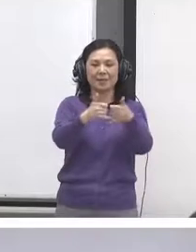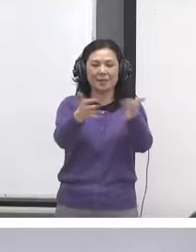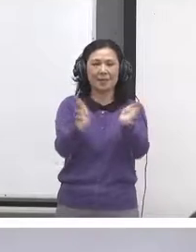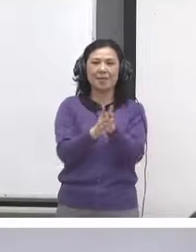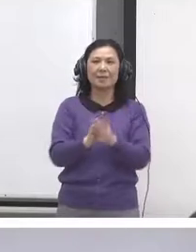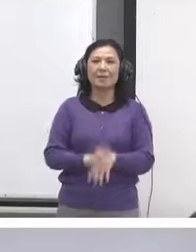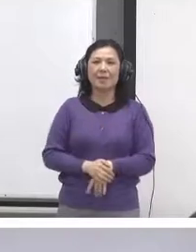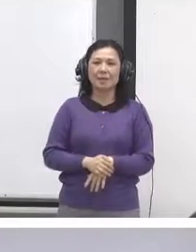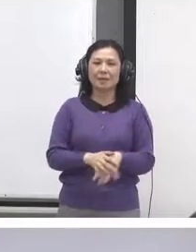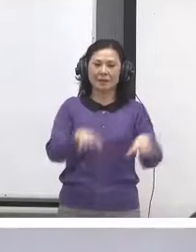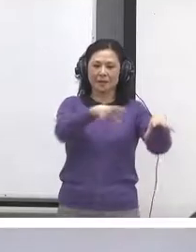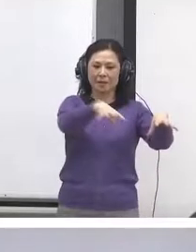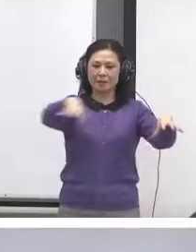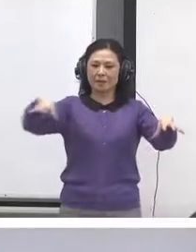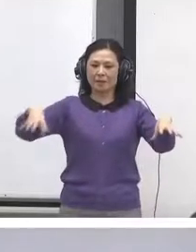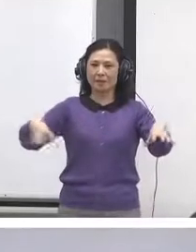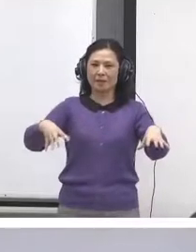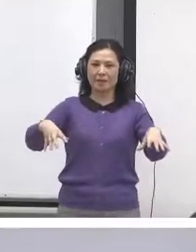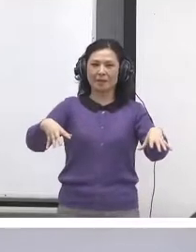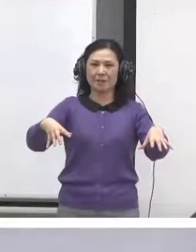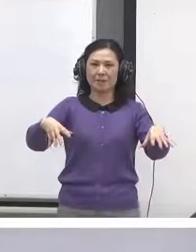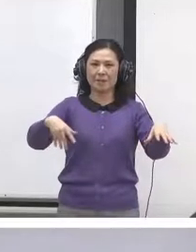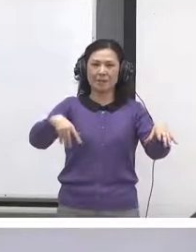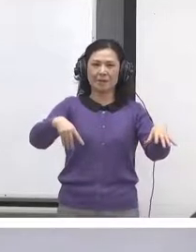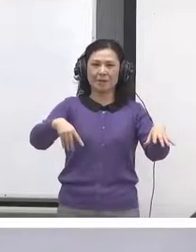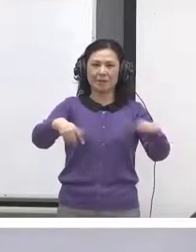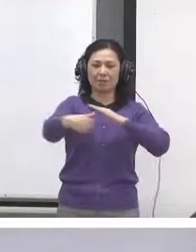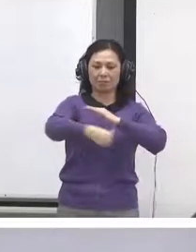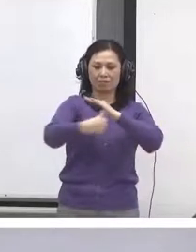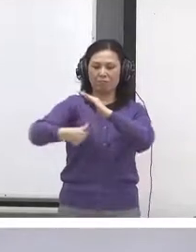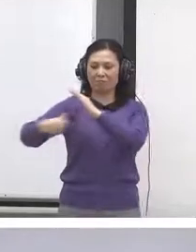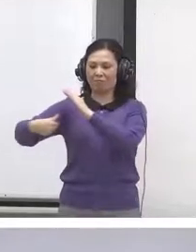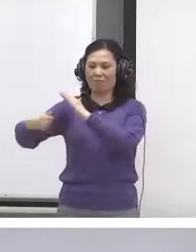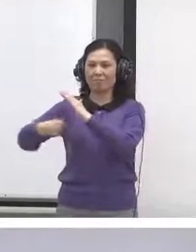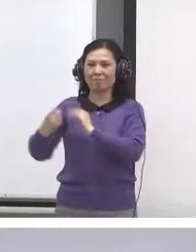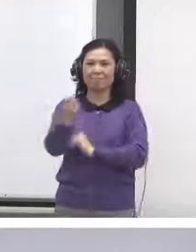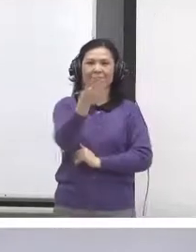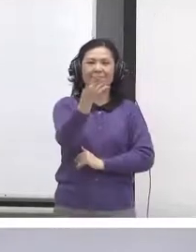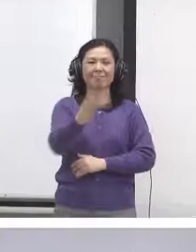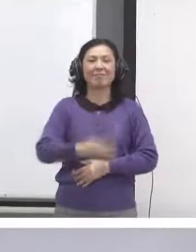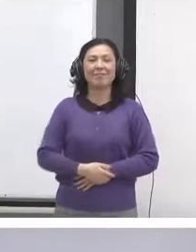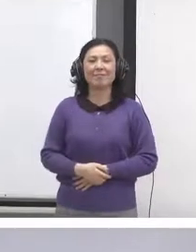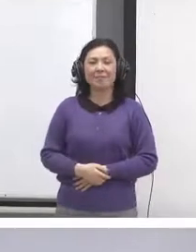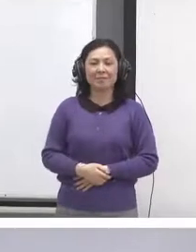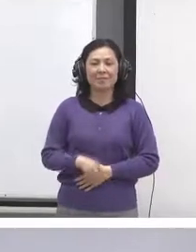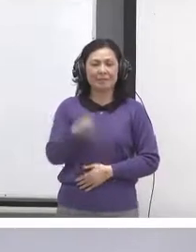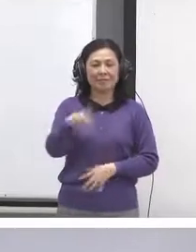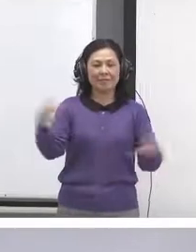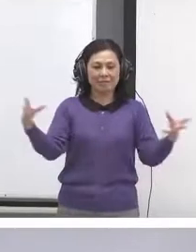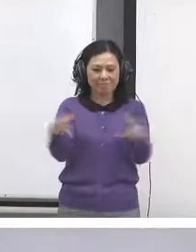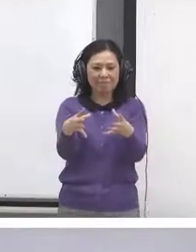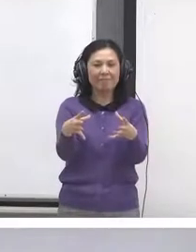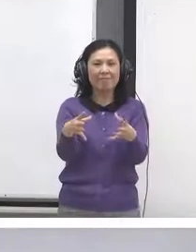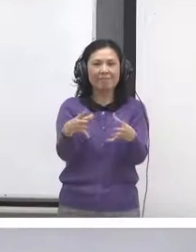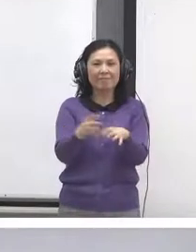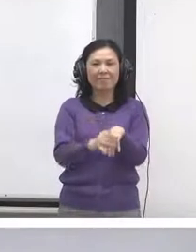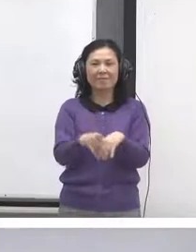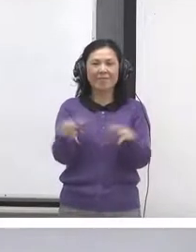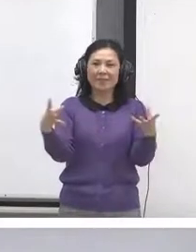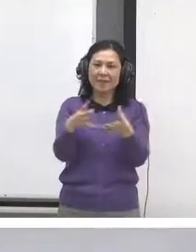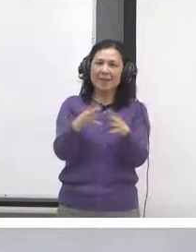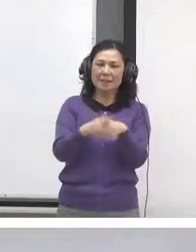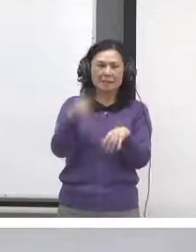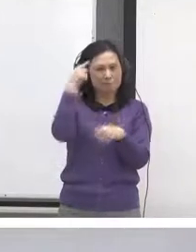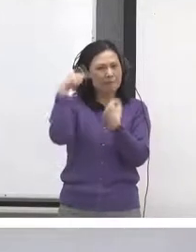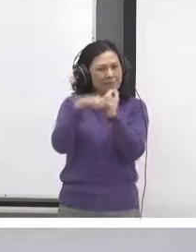or countries to join together to meet and hack and having fun together and hack together. So it's